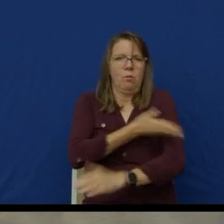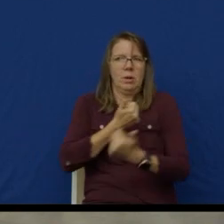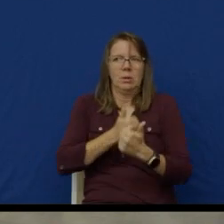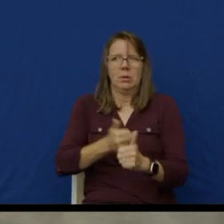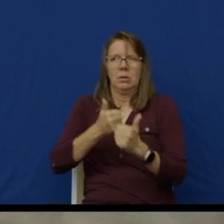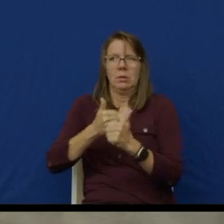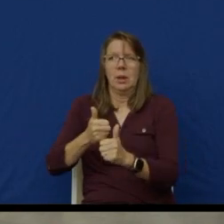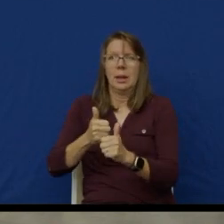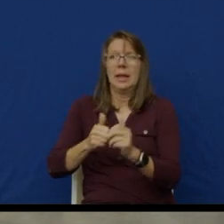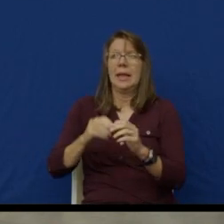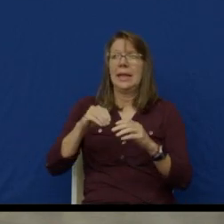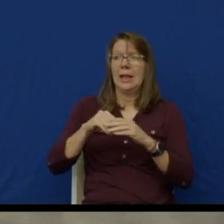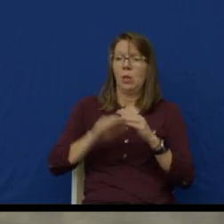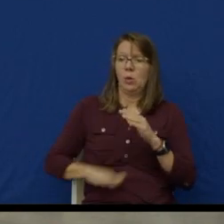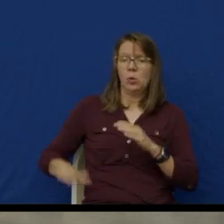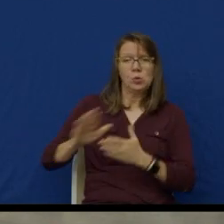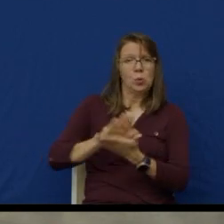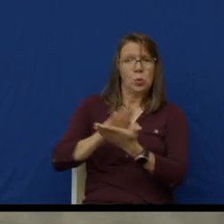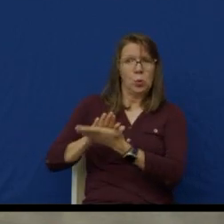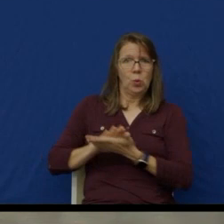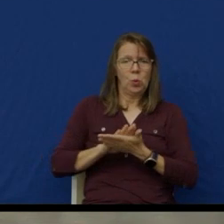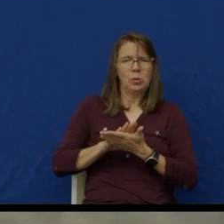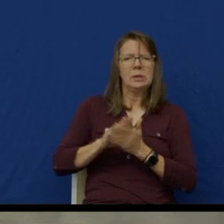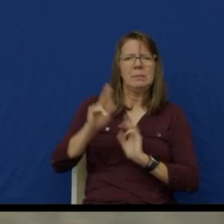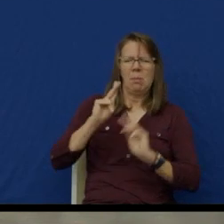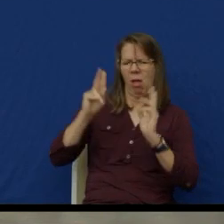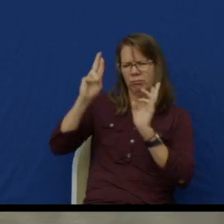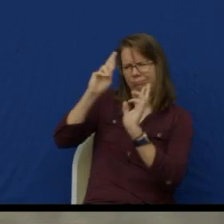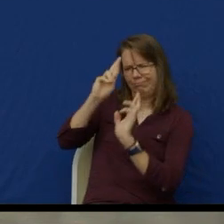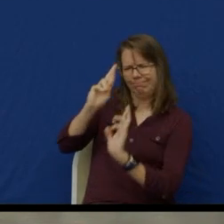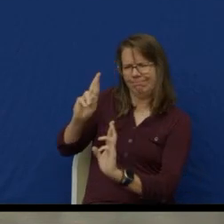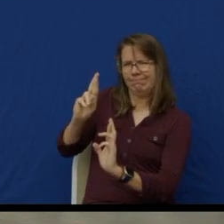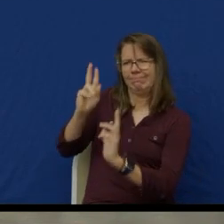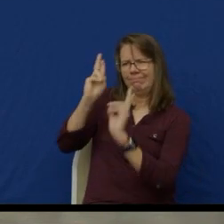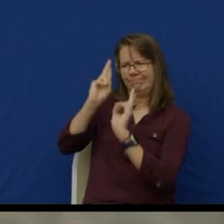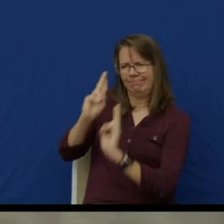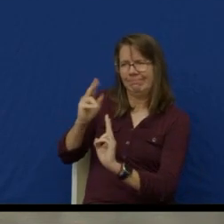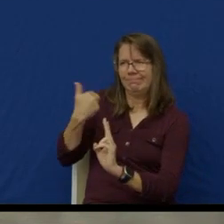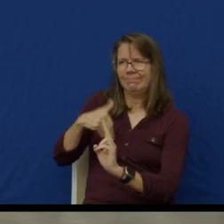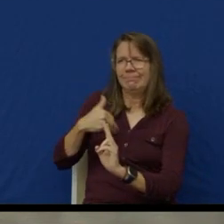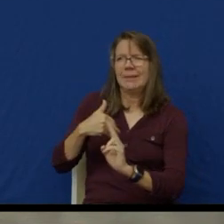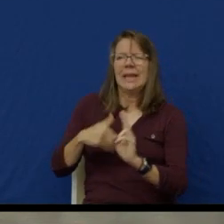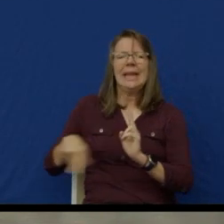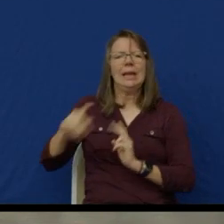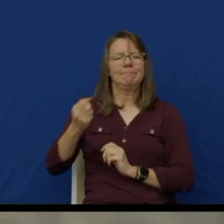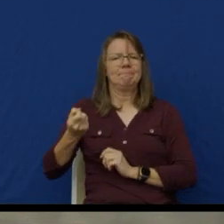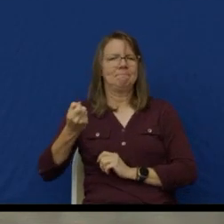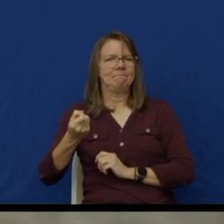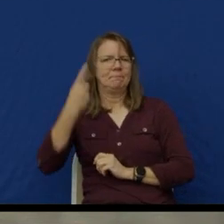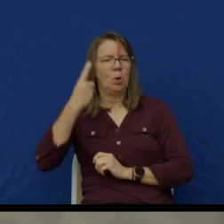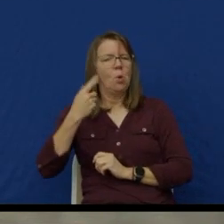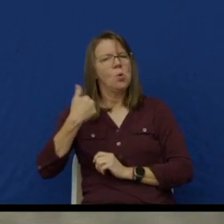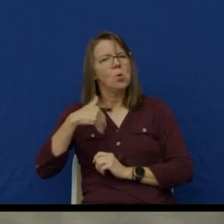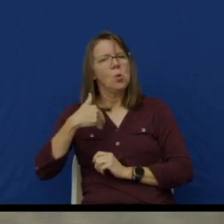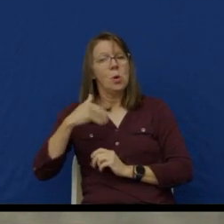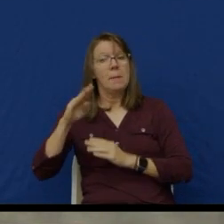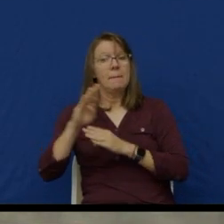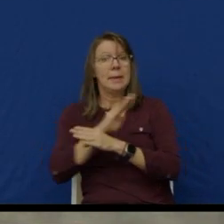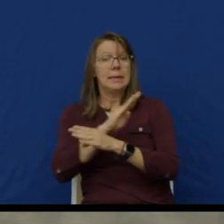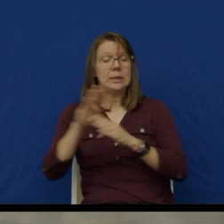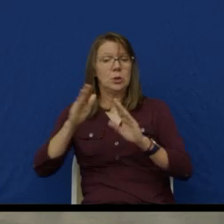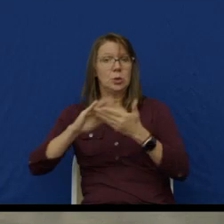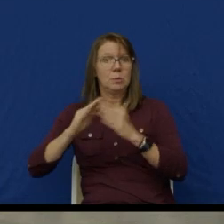education advocate. Kelly knew firsthand the critical role the business community plays in